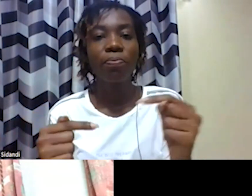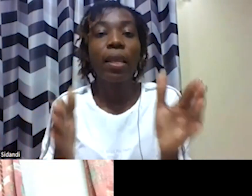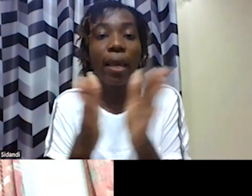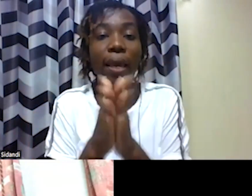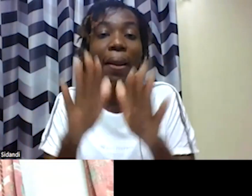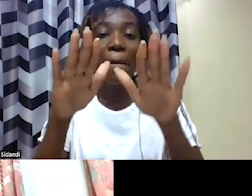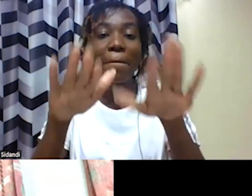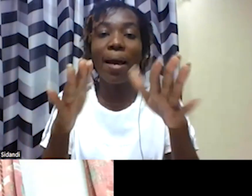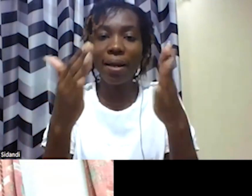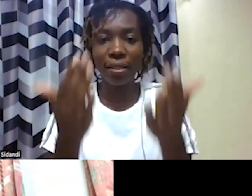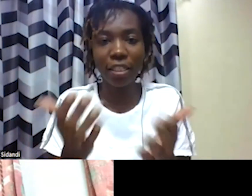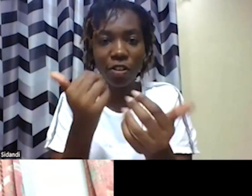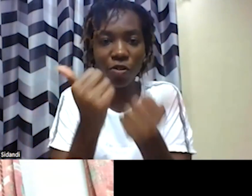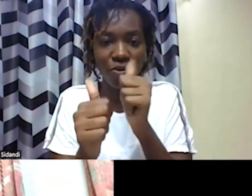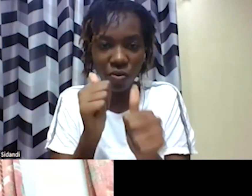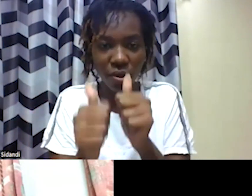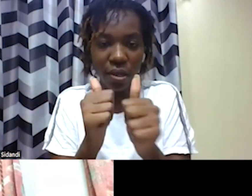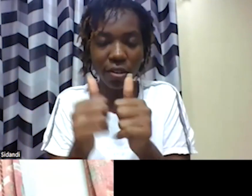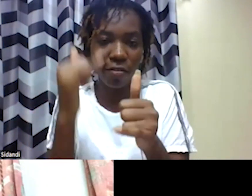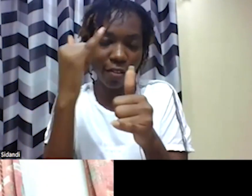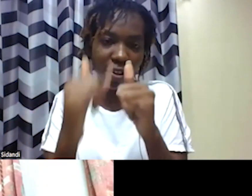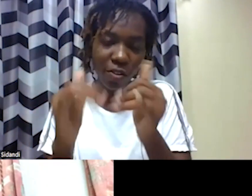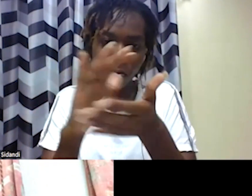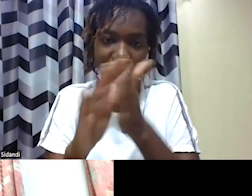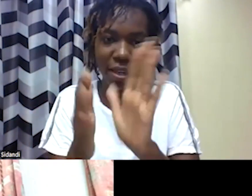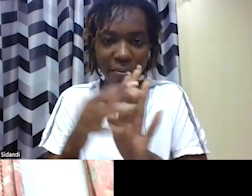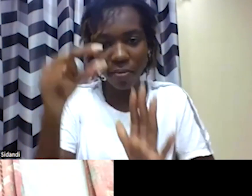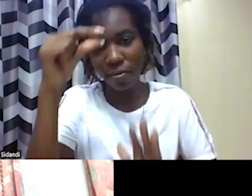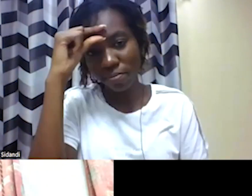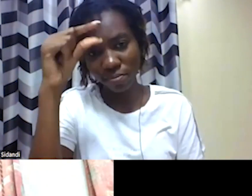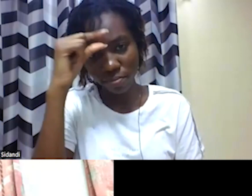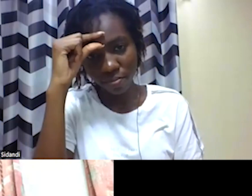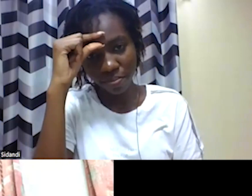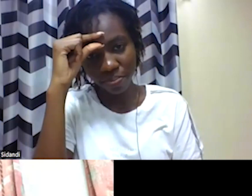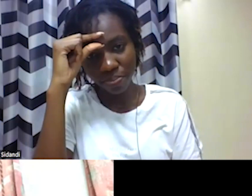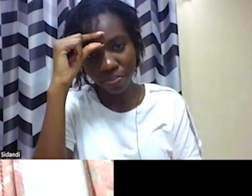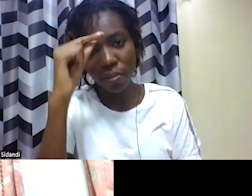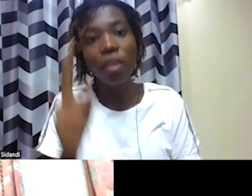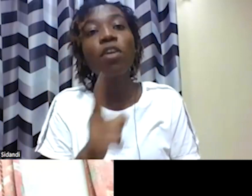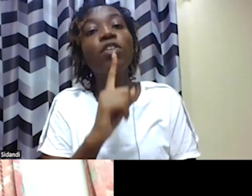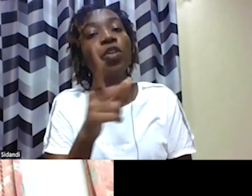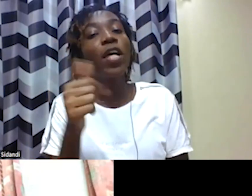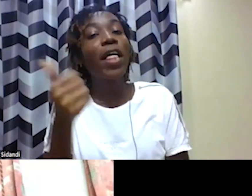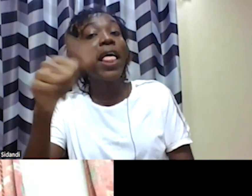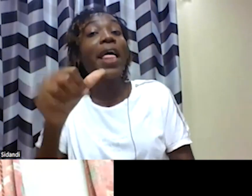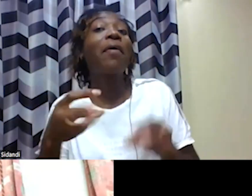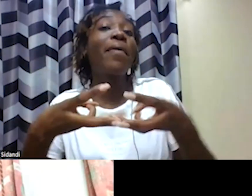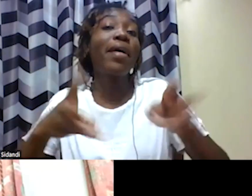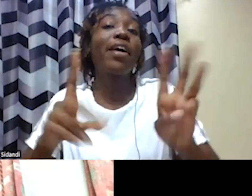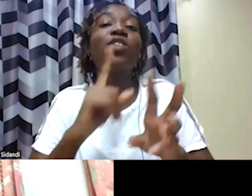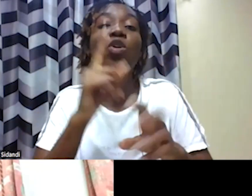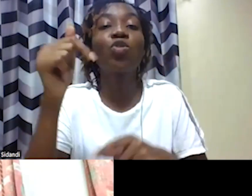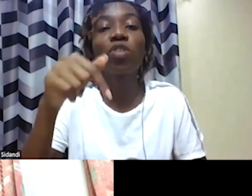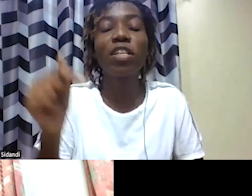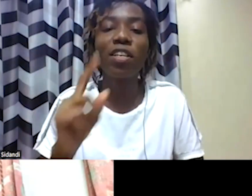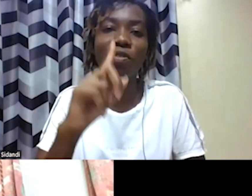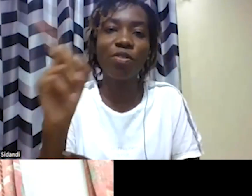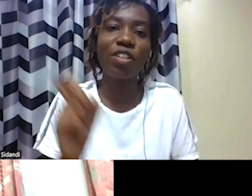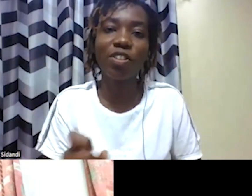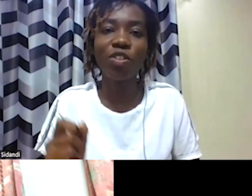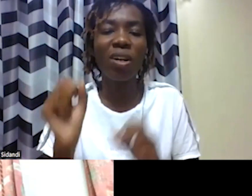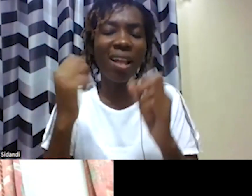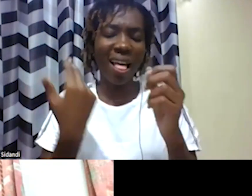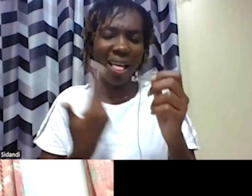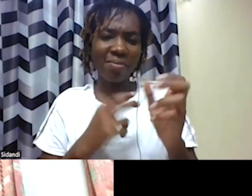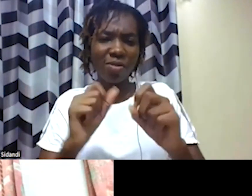party, which ended up being the government. So anyway, today's question is, how do we